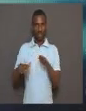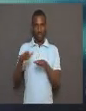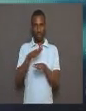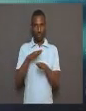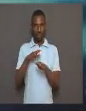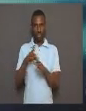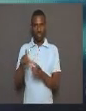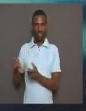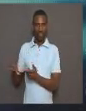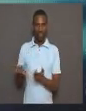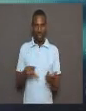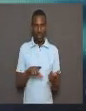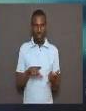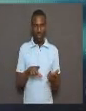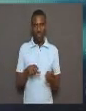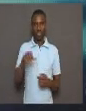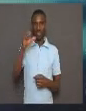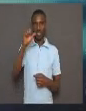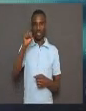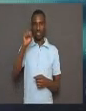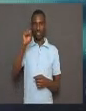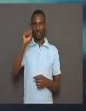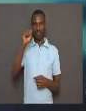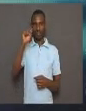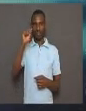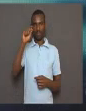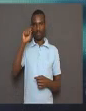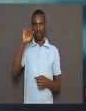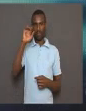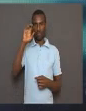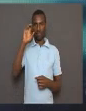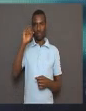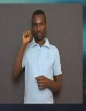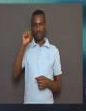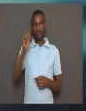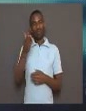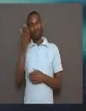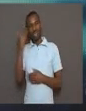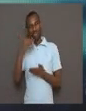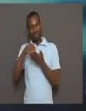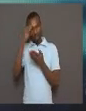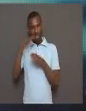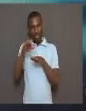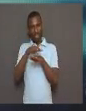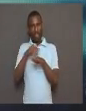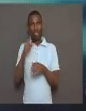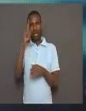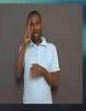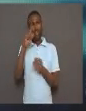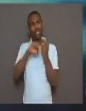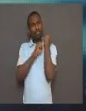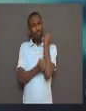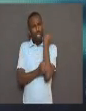fluid statics. In our last lesson, you learned about one basic rule